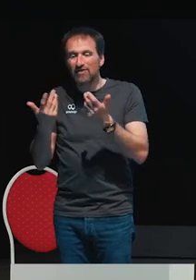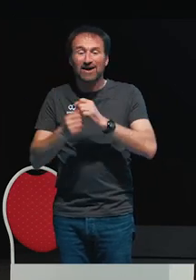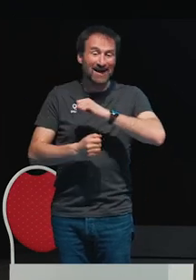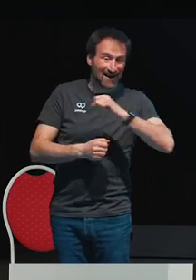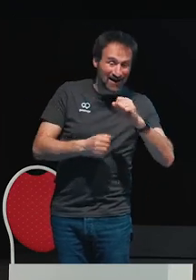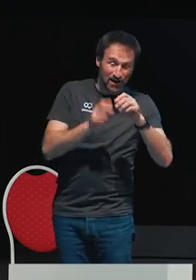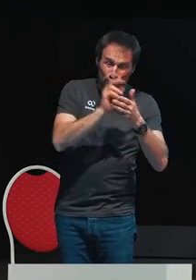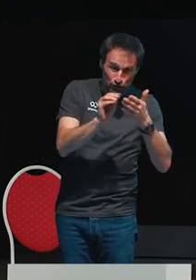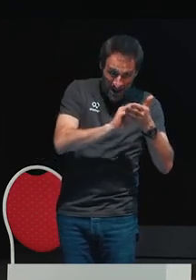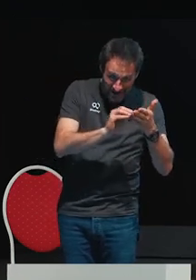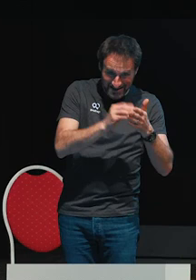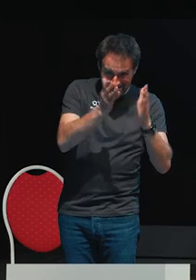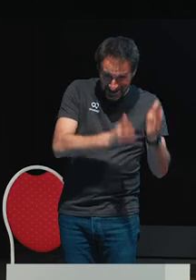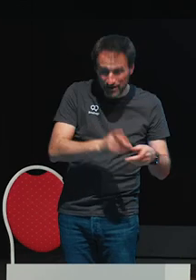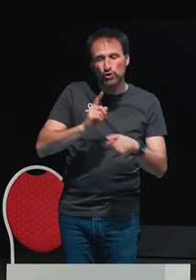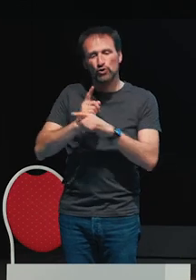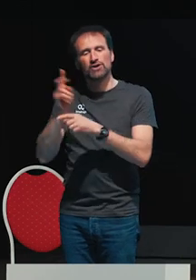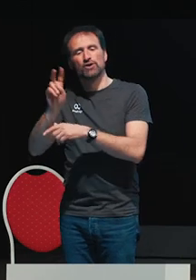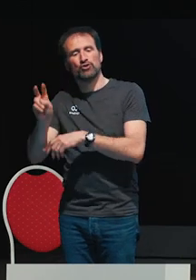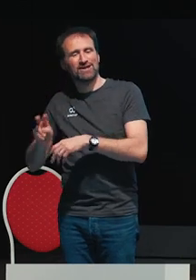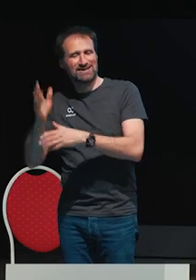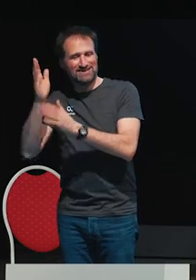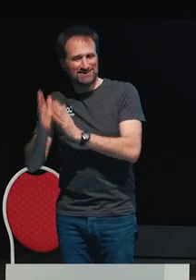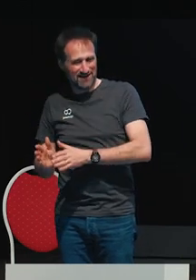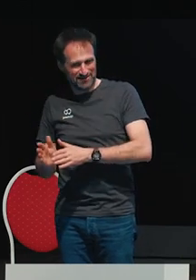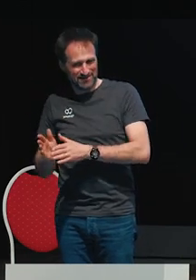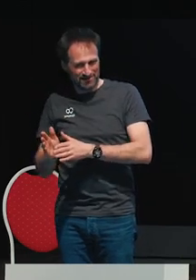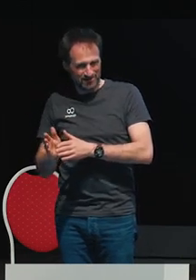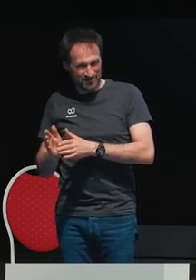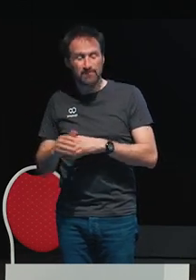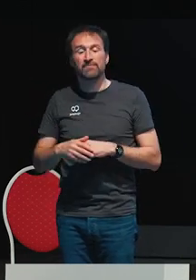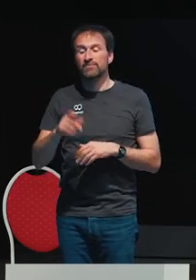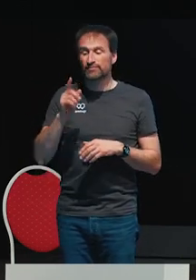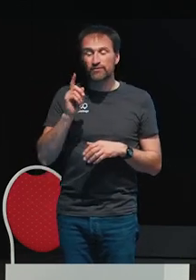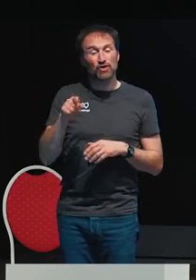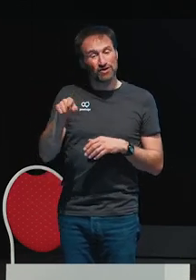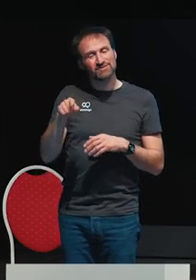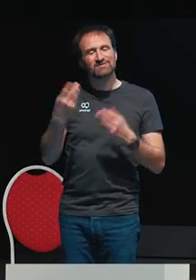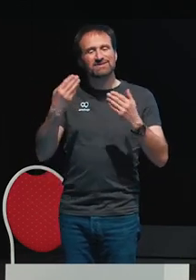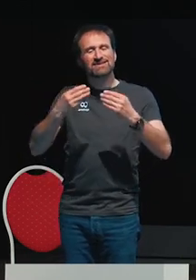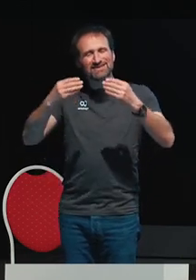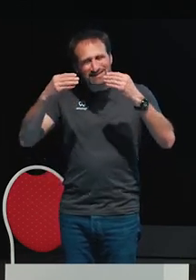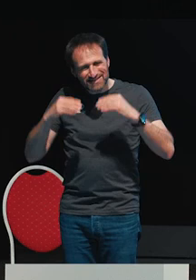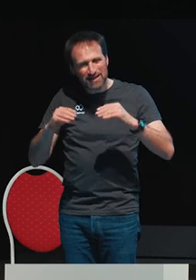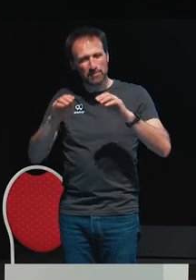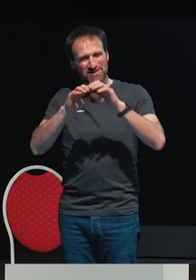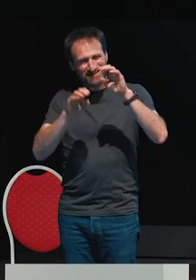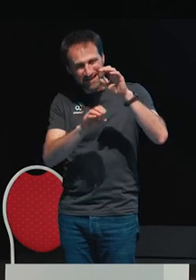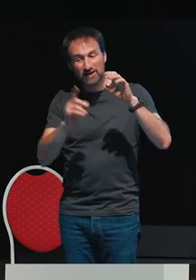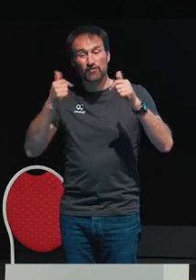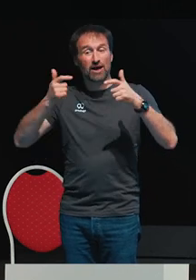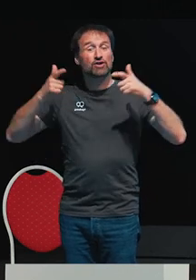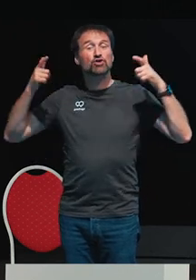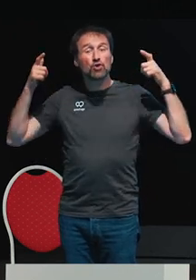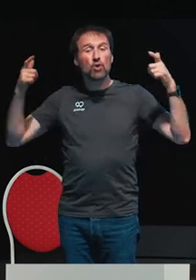the application. And that is a subset of a bigger architecture pattern